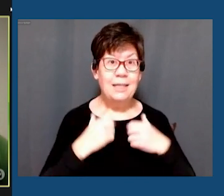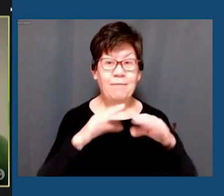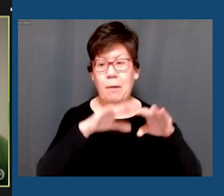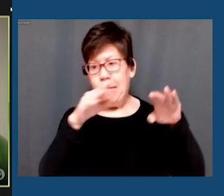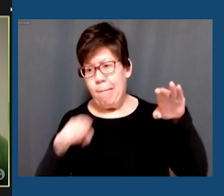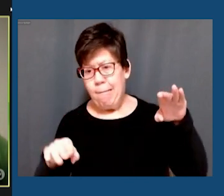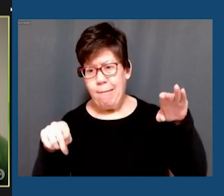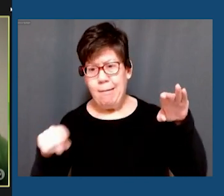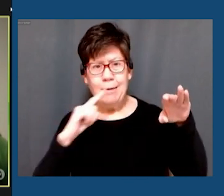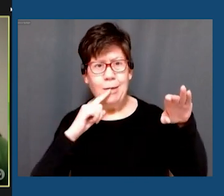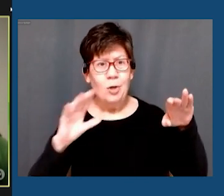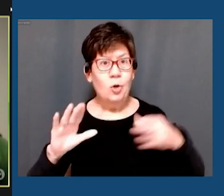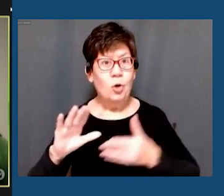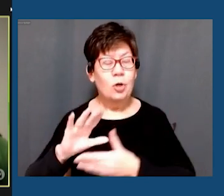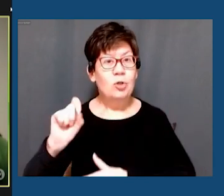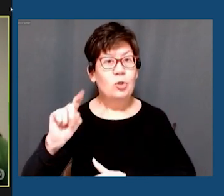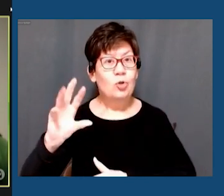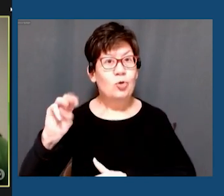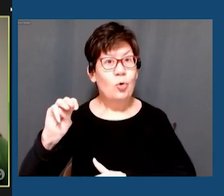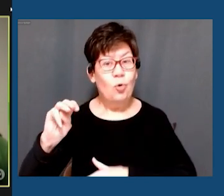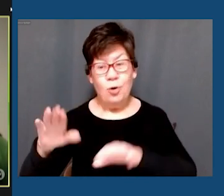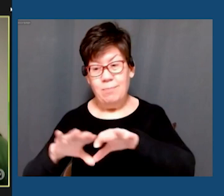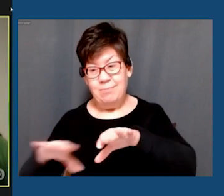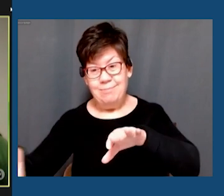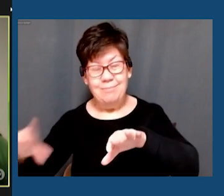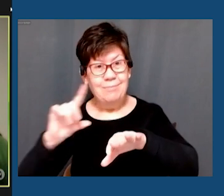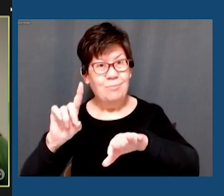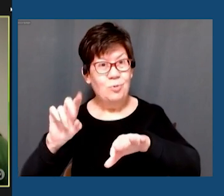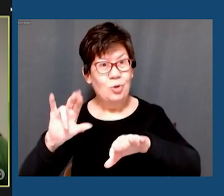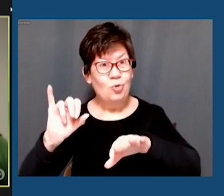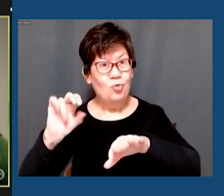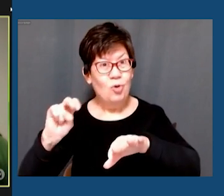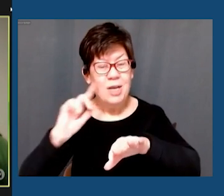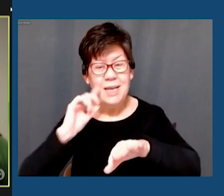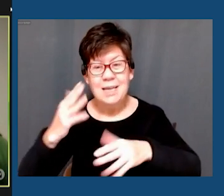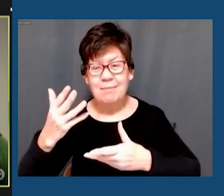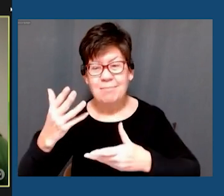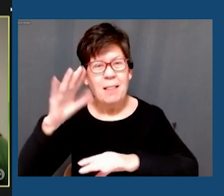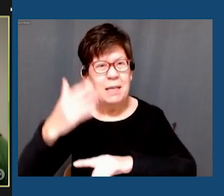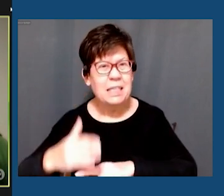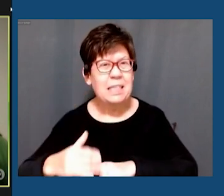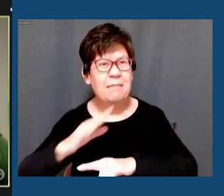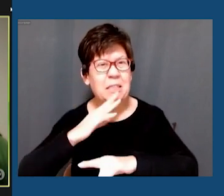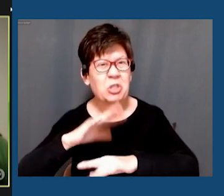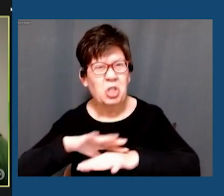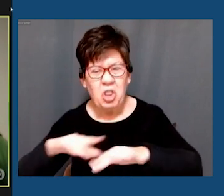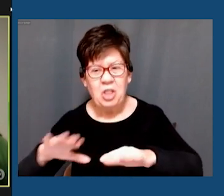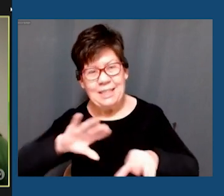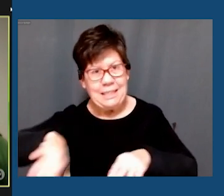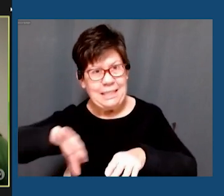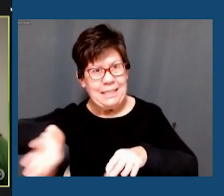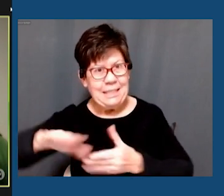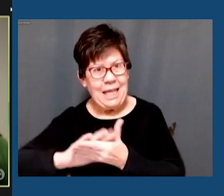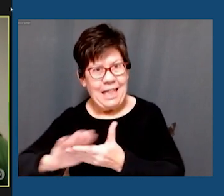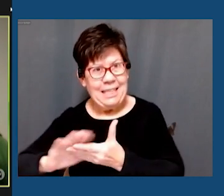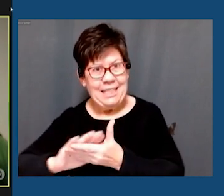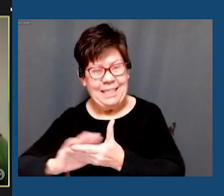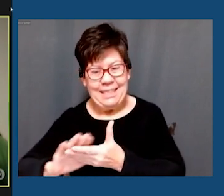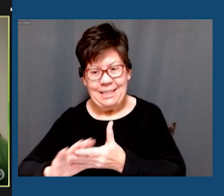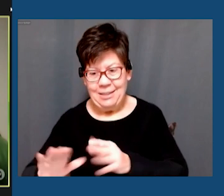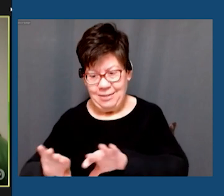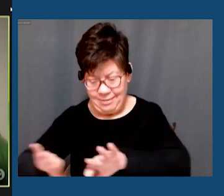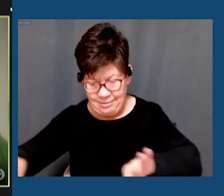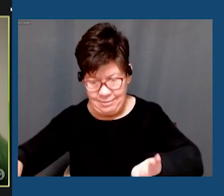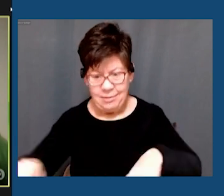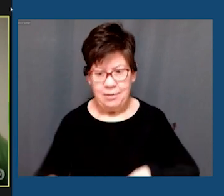no leaves or debris covering the storm drains. Let that water that falls on the ground and drains out, let it hit the drain and go out to